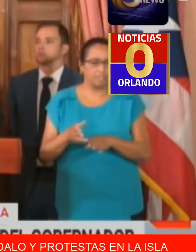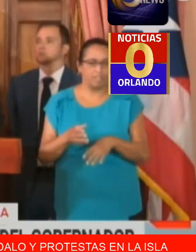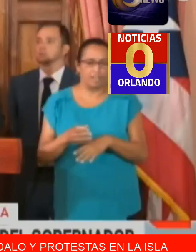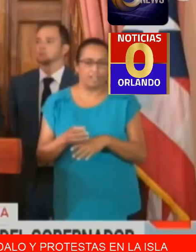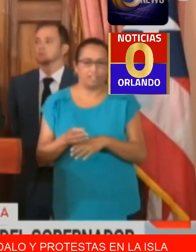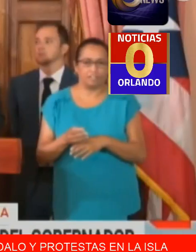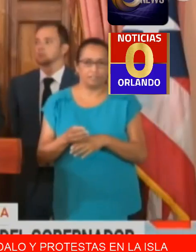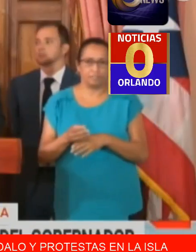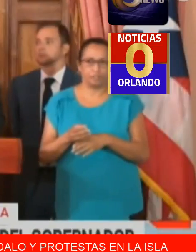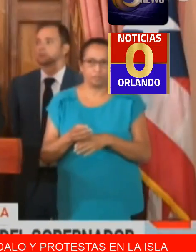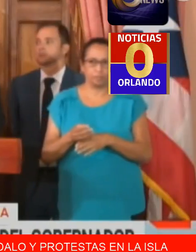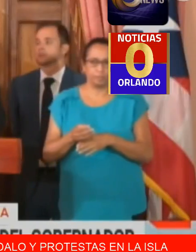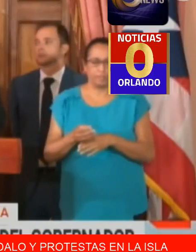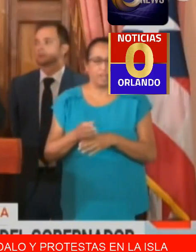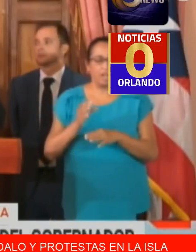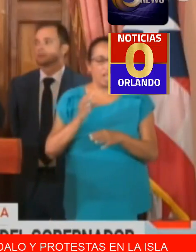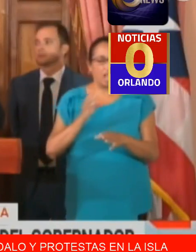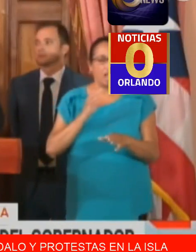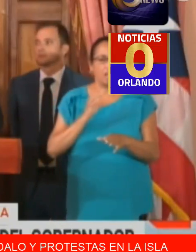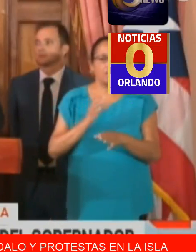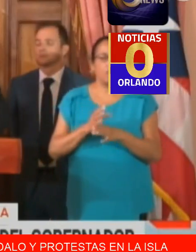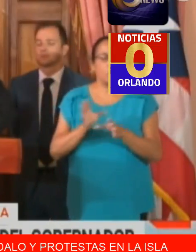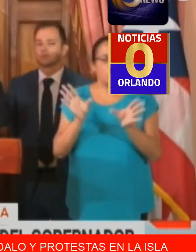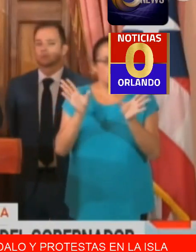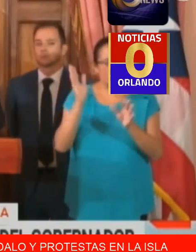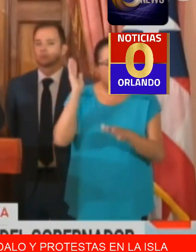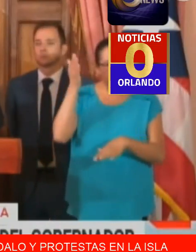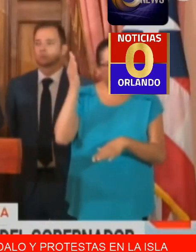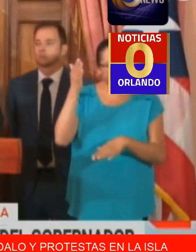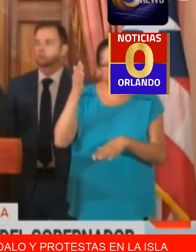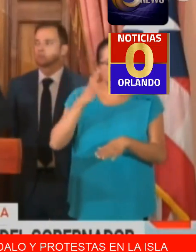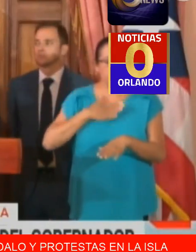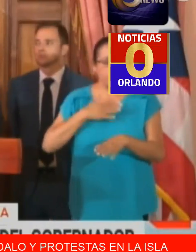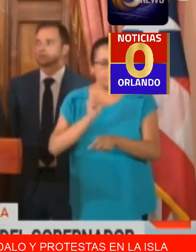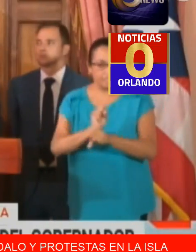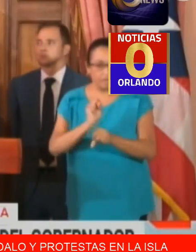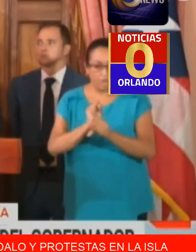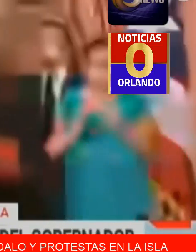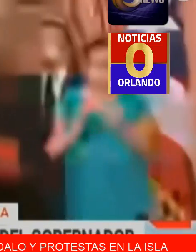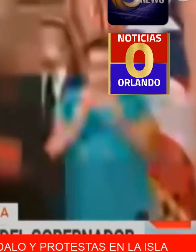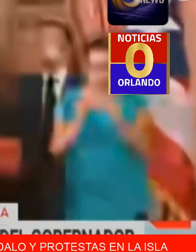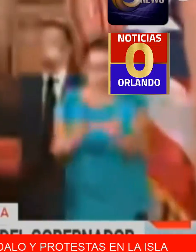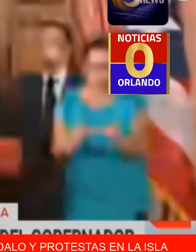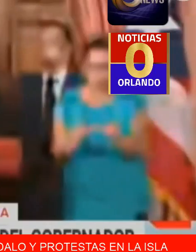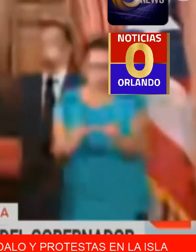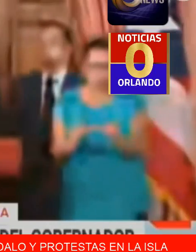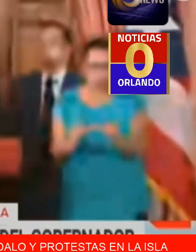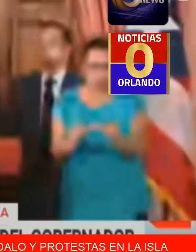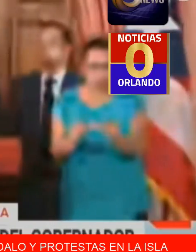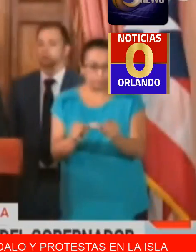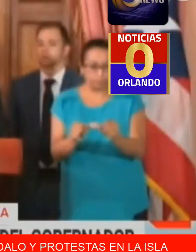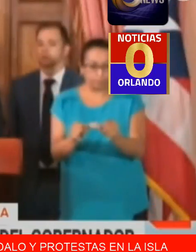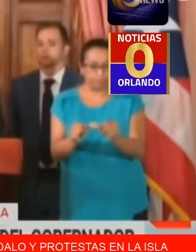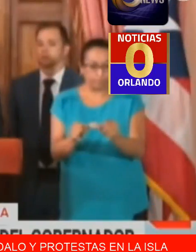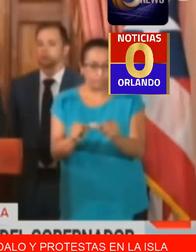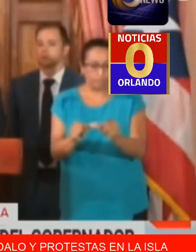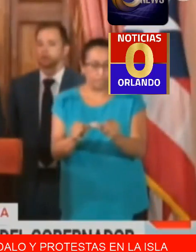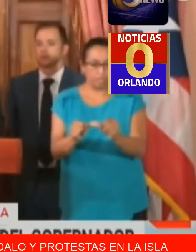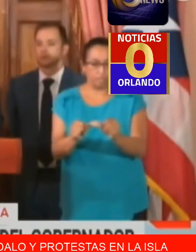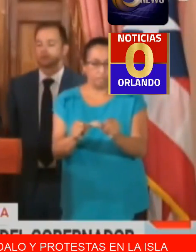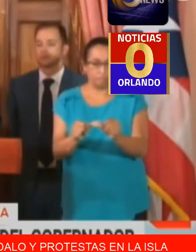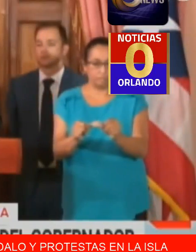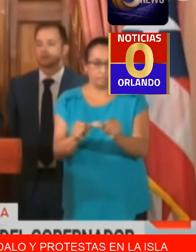course, confidence is part of the equation. My job is to continue to make the